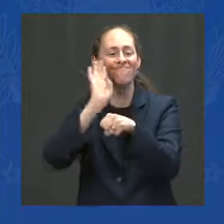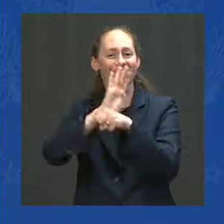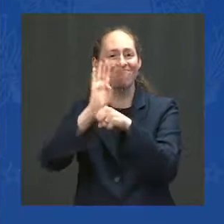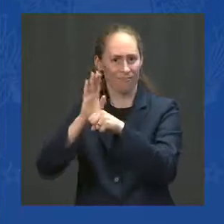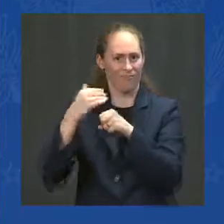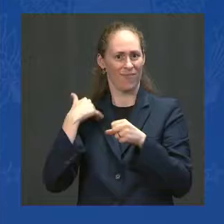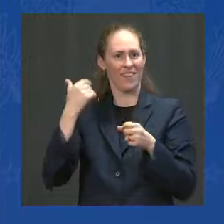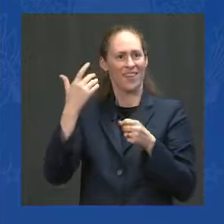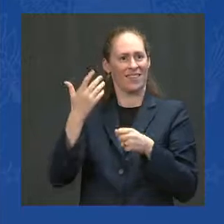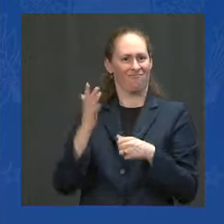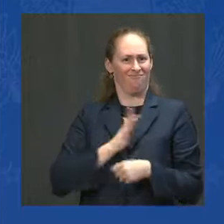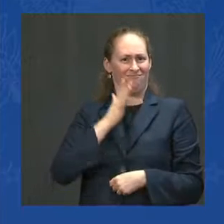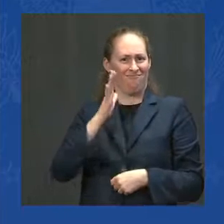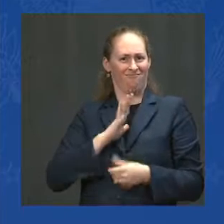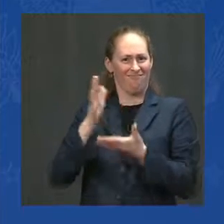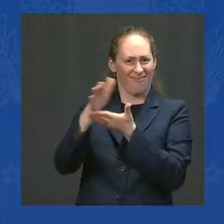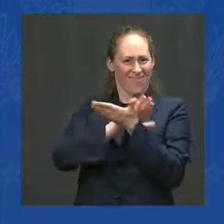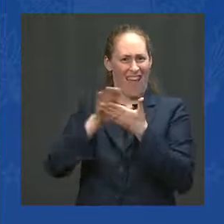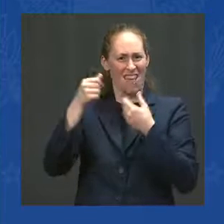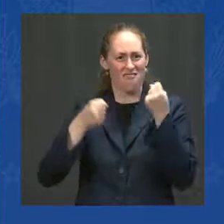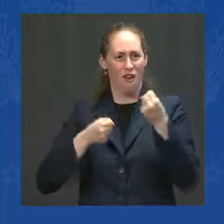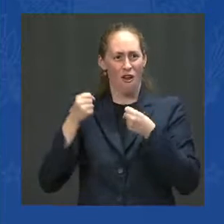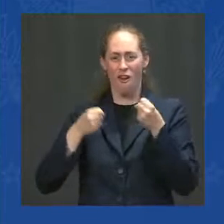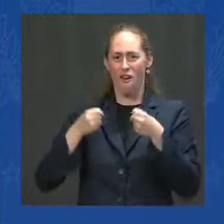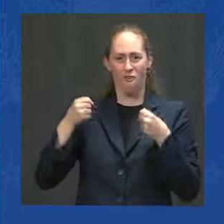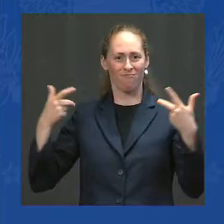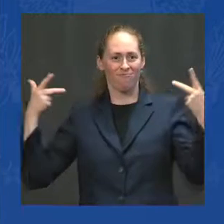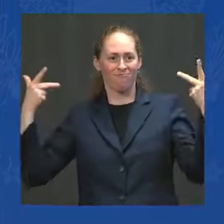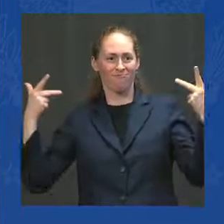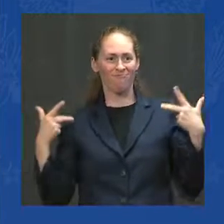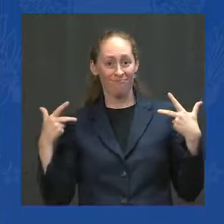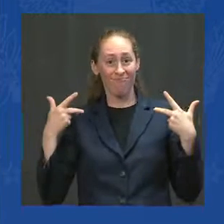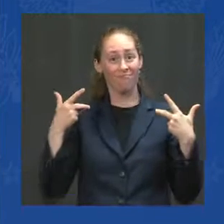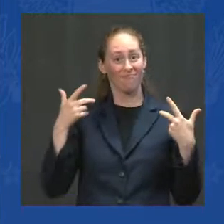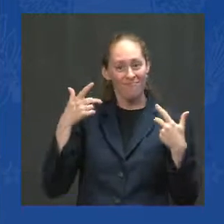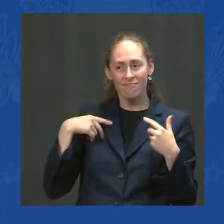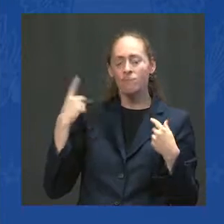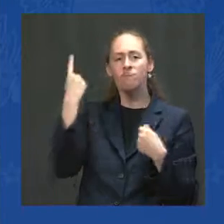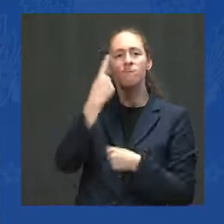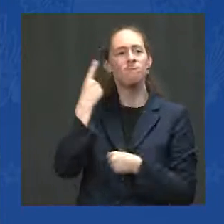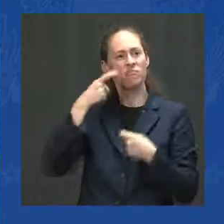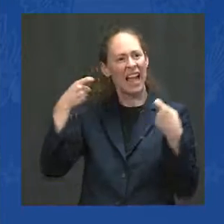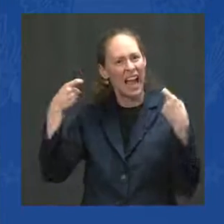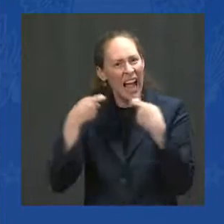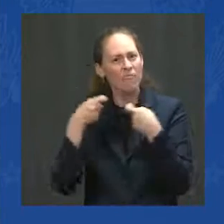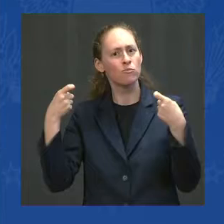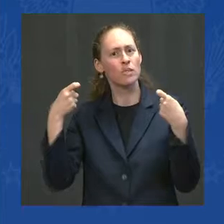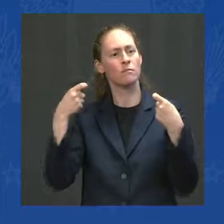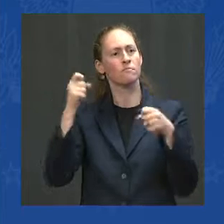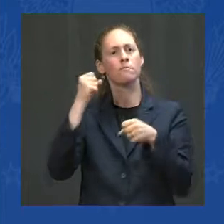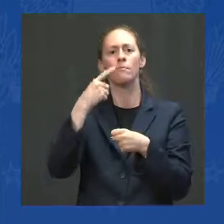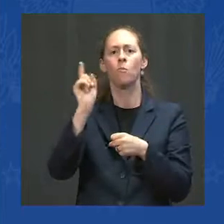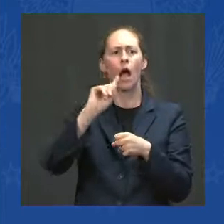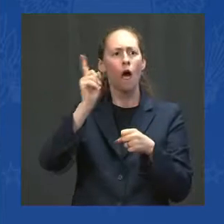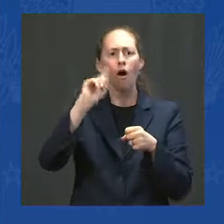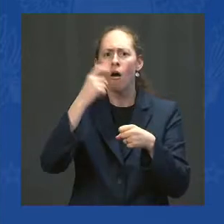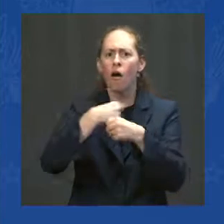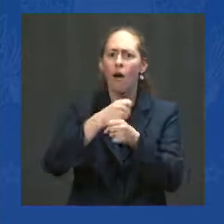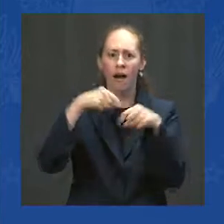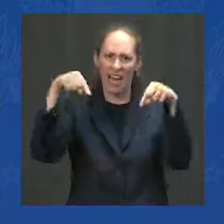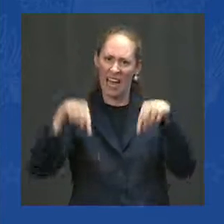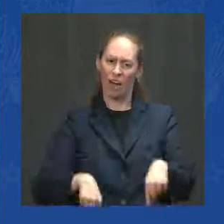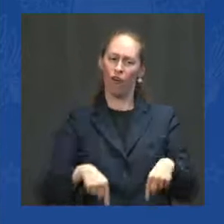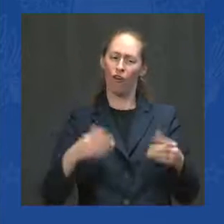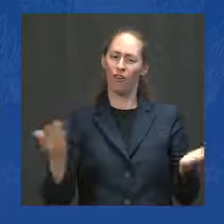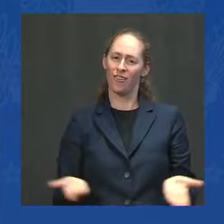vehicles that will all be electric and made right here in America in not too distant future. This